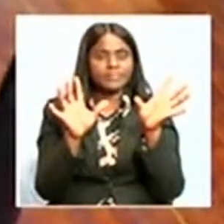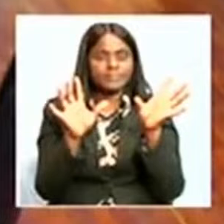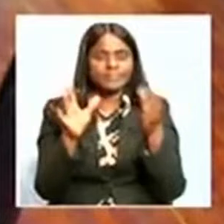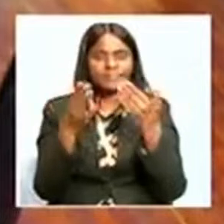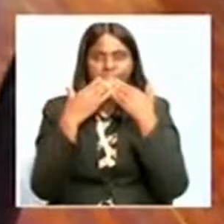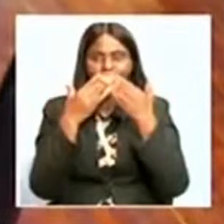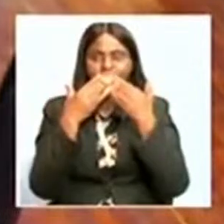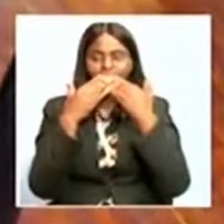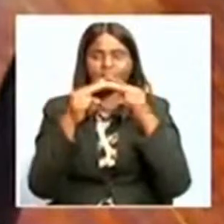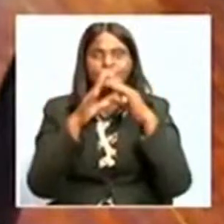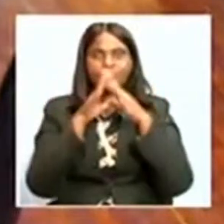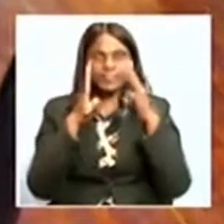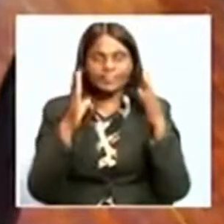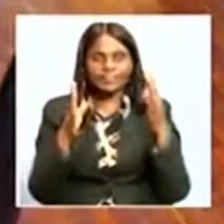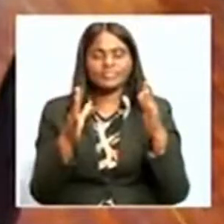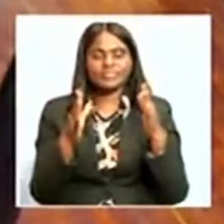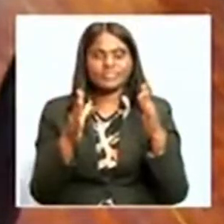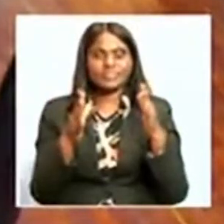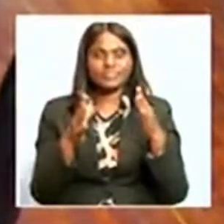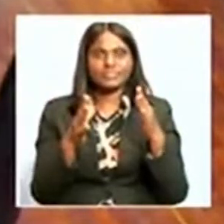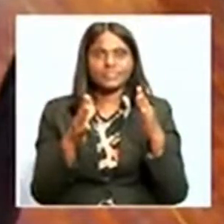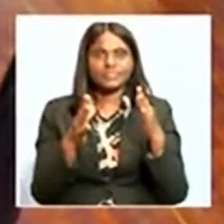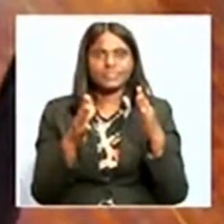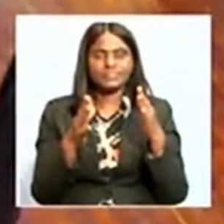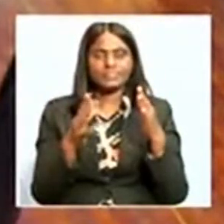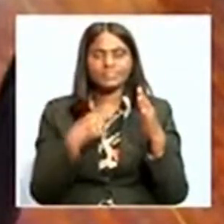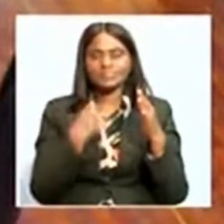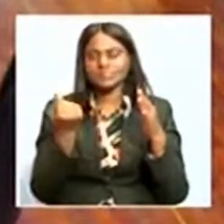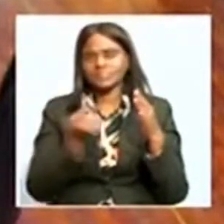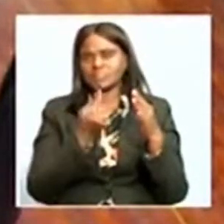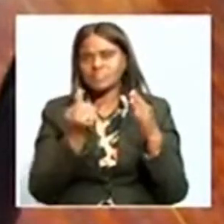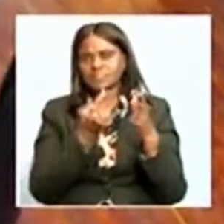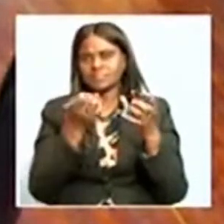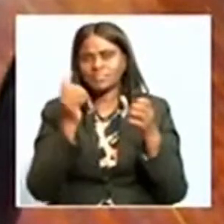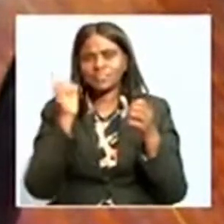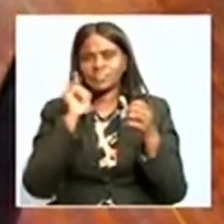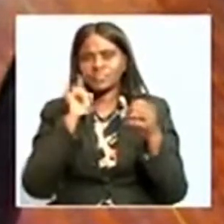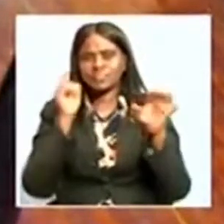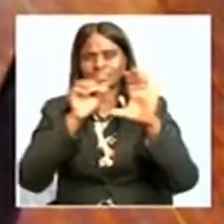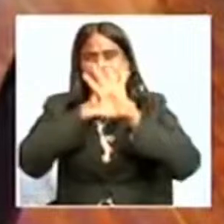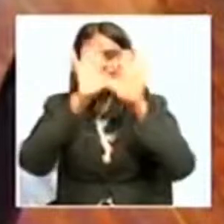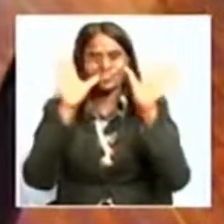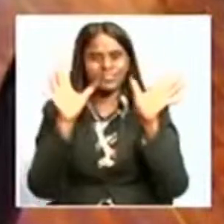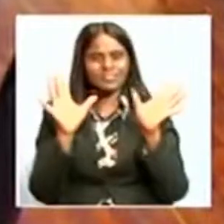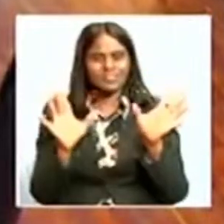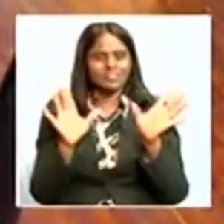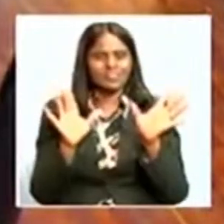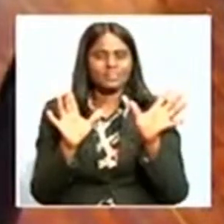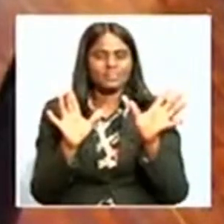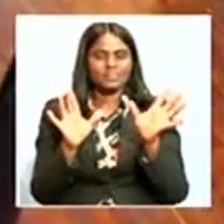Thank you so much. I just want to get a clarification.